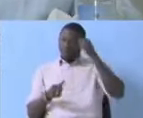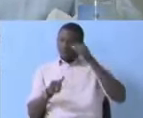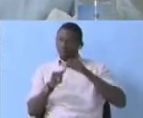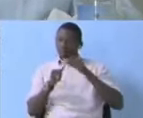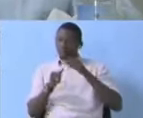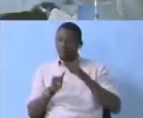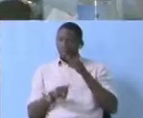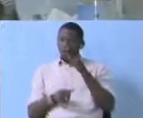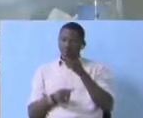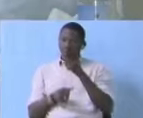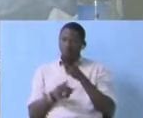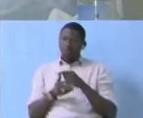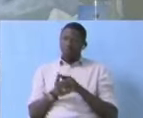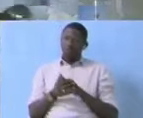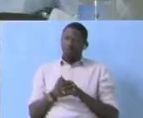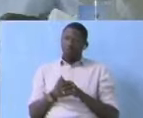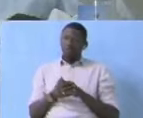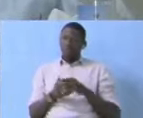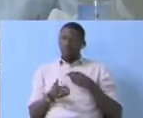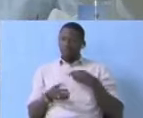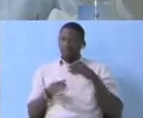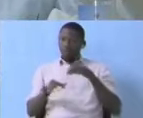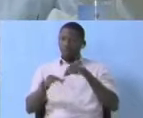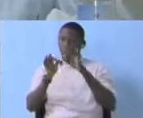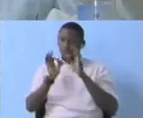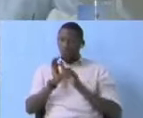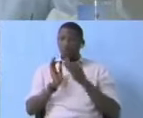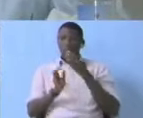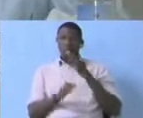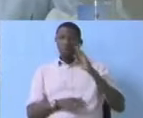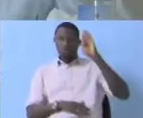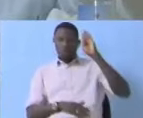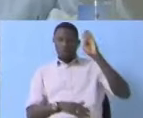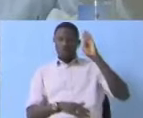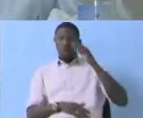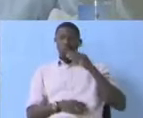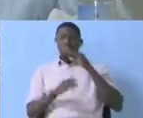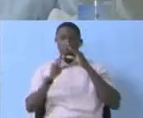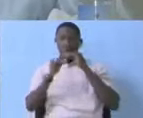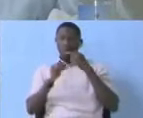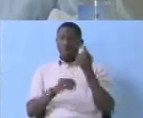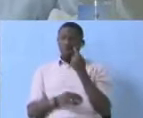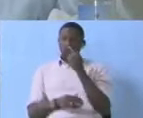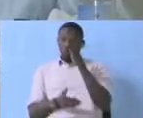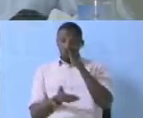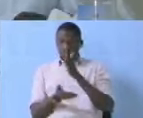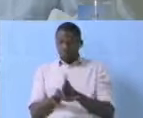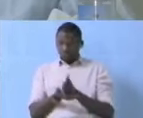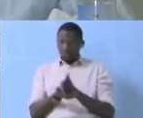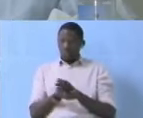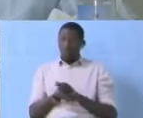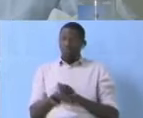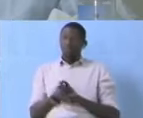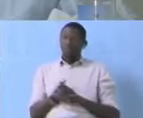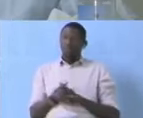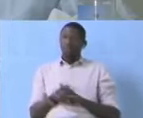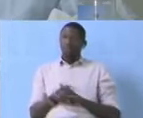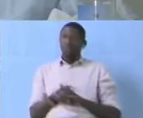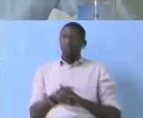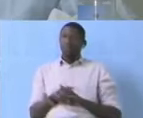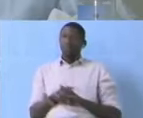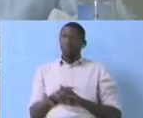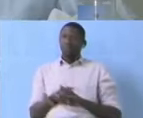you that you have taken an oath to speak the truth. Nde hakilo bulan lako ye kalile de ko ibeto nyale